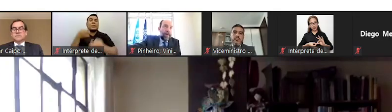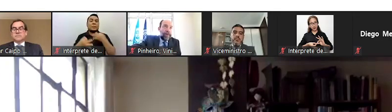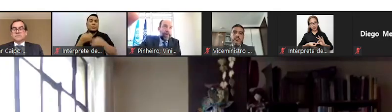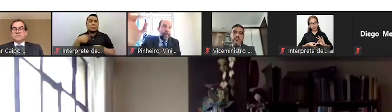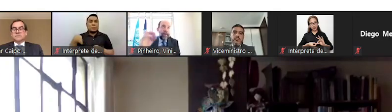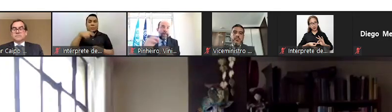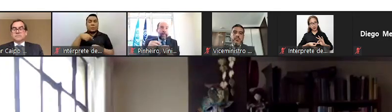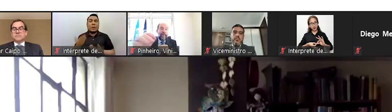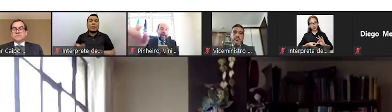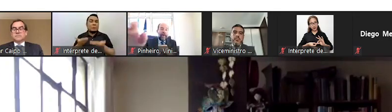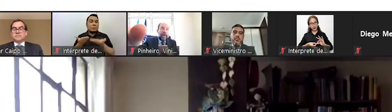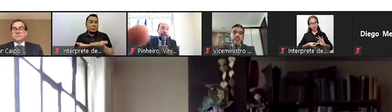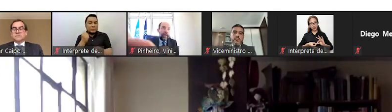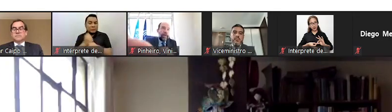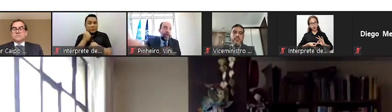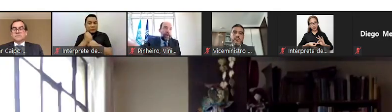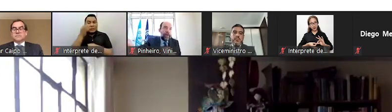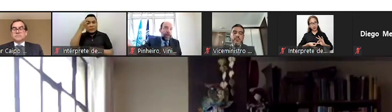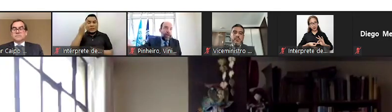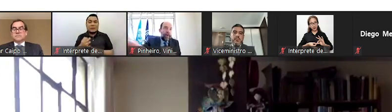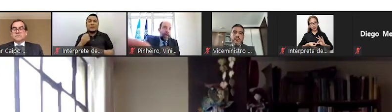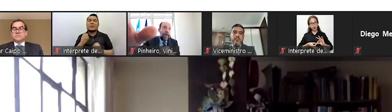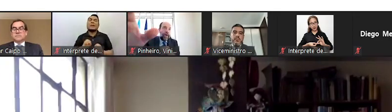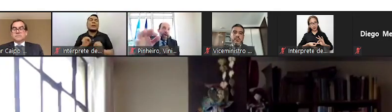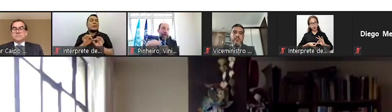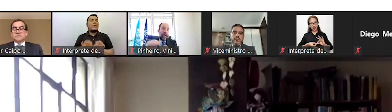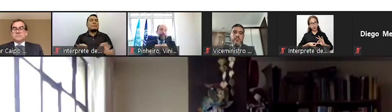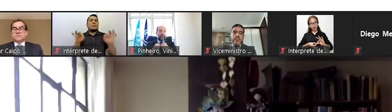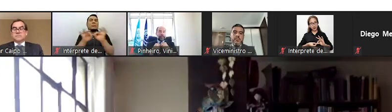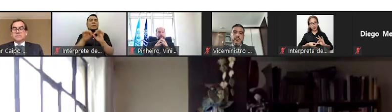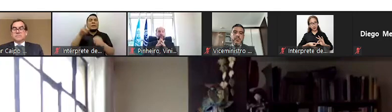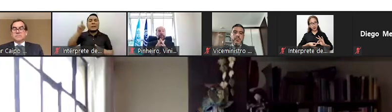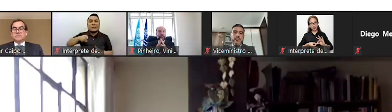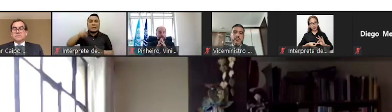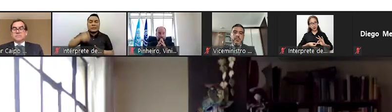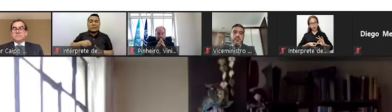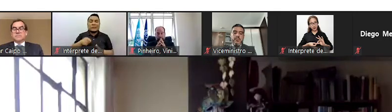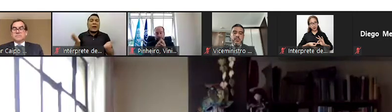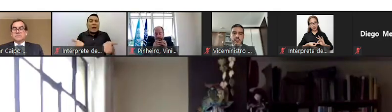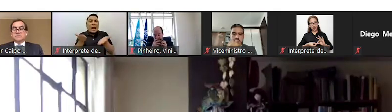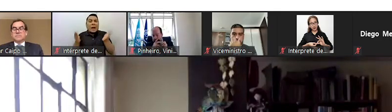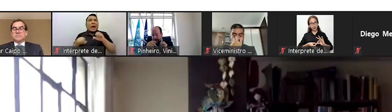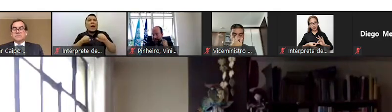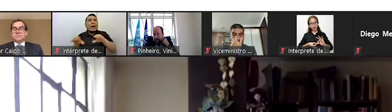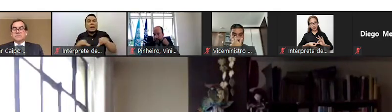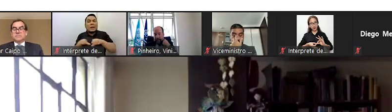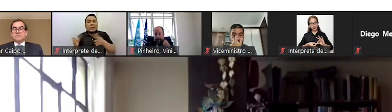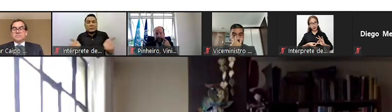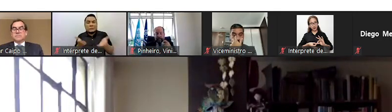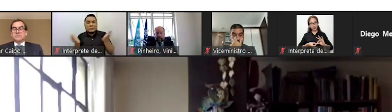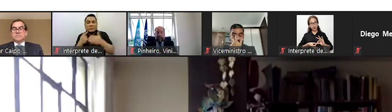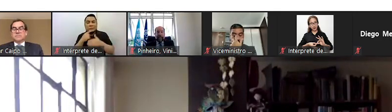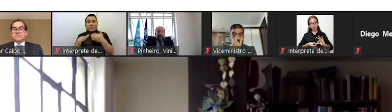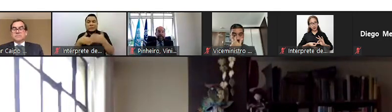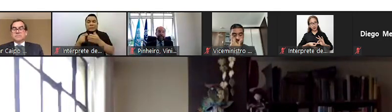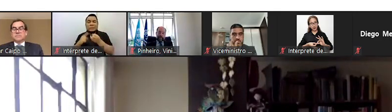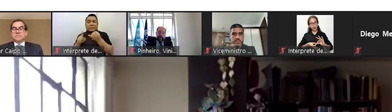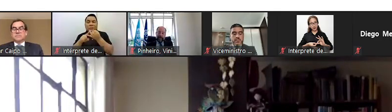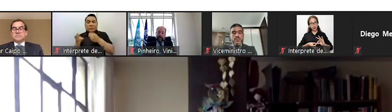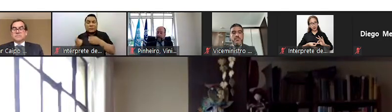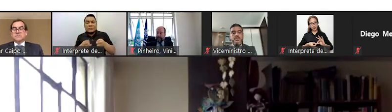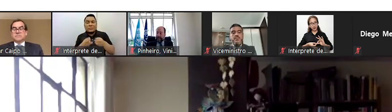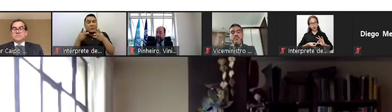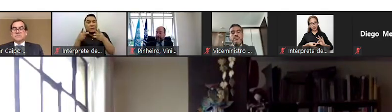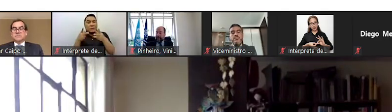justice has been asked us to work on and we think that is key we need to speed that up we need to